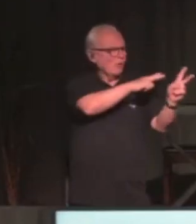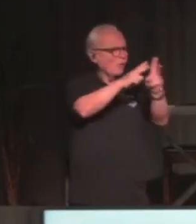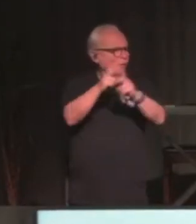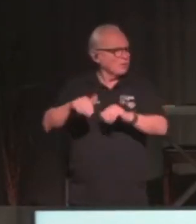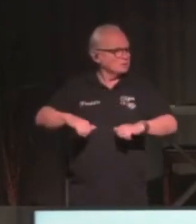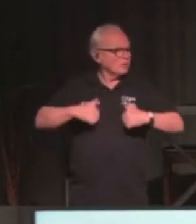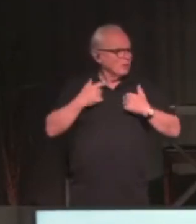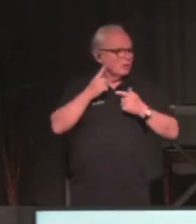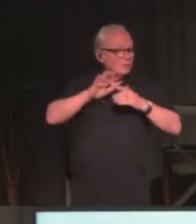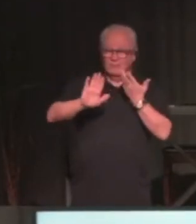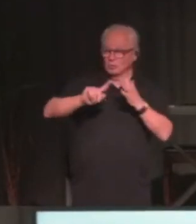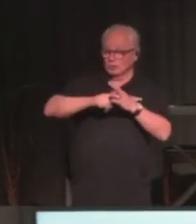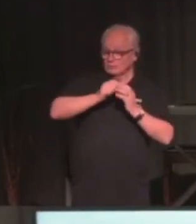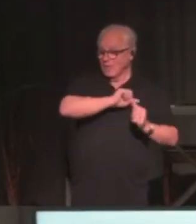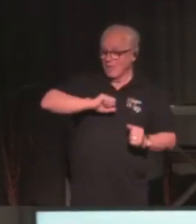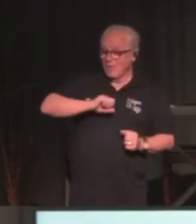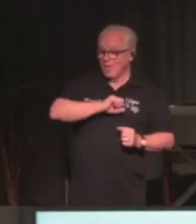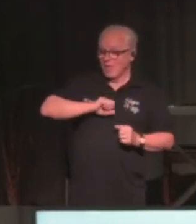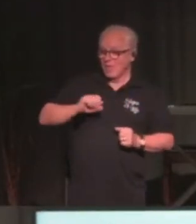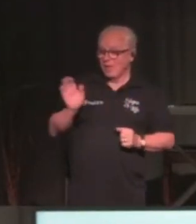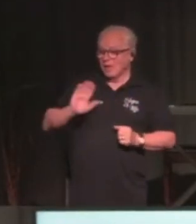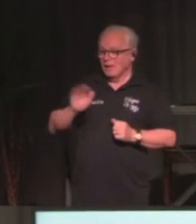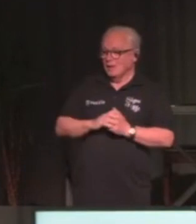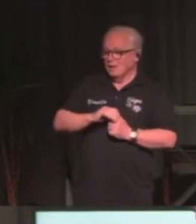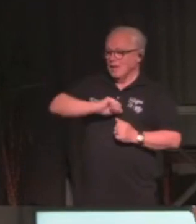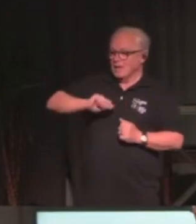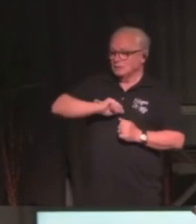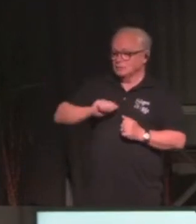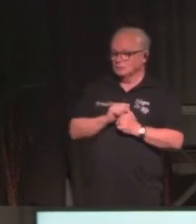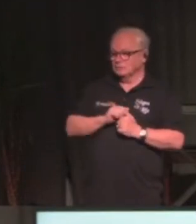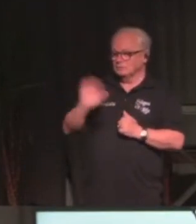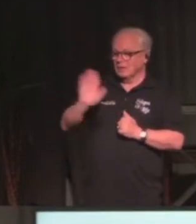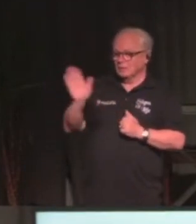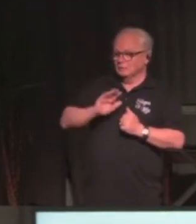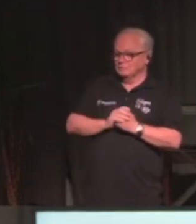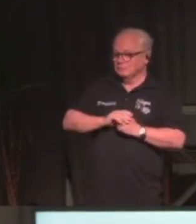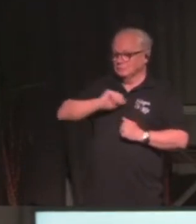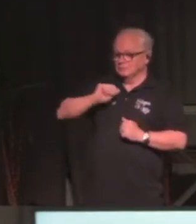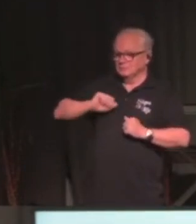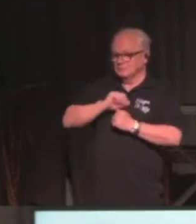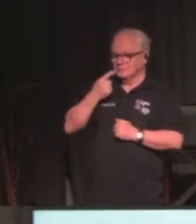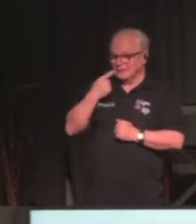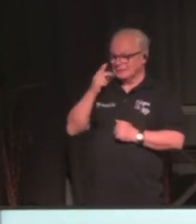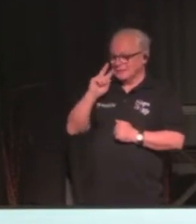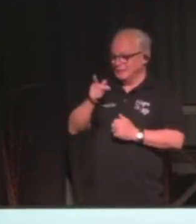just give somebody a nice wee elbow there and say, how you doing? It's nice to see you.